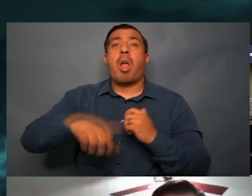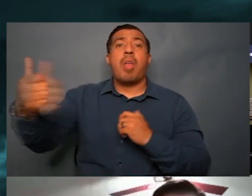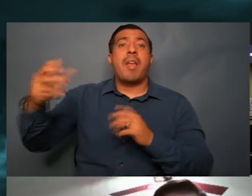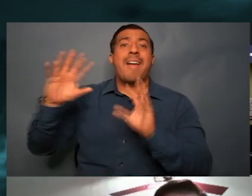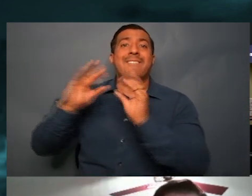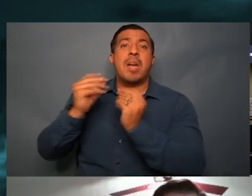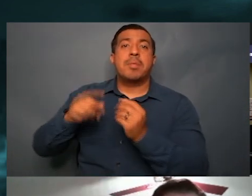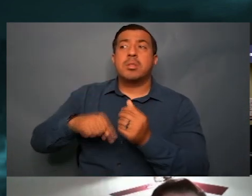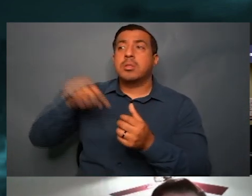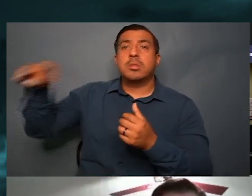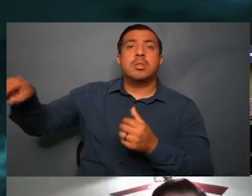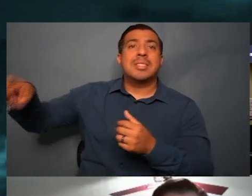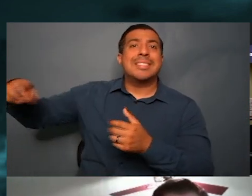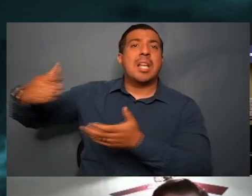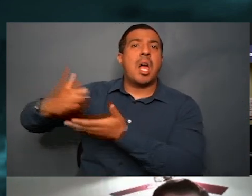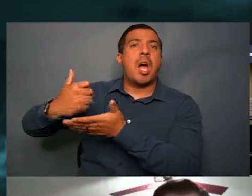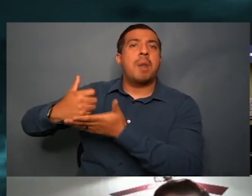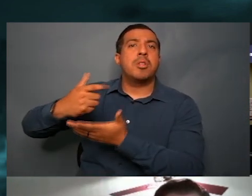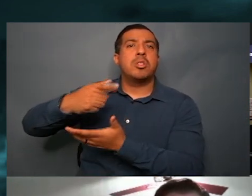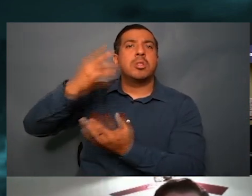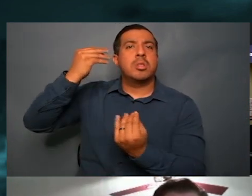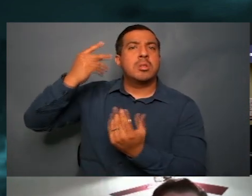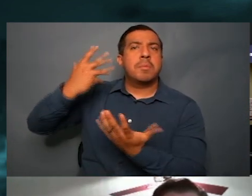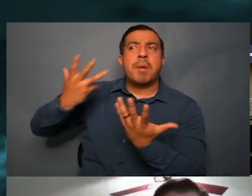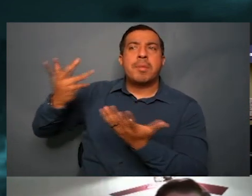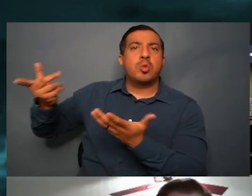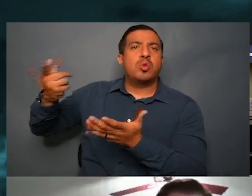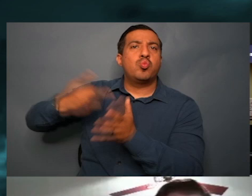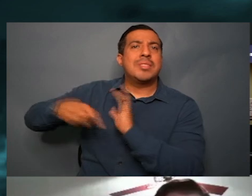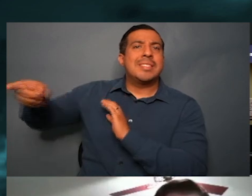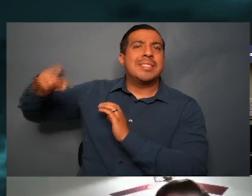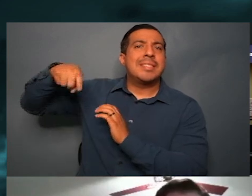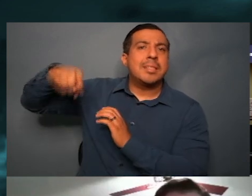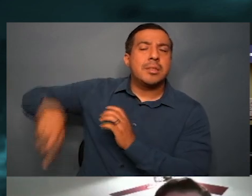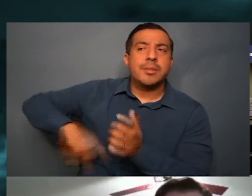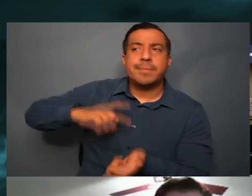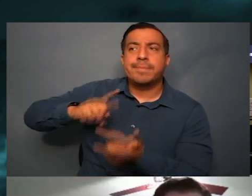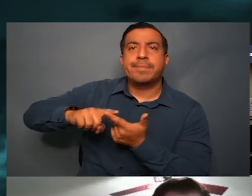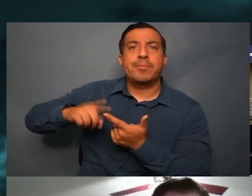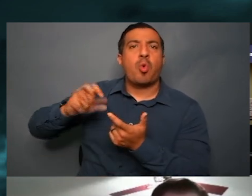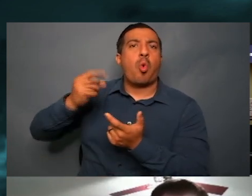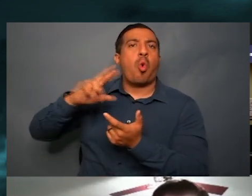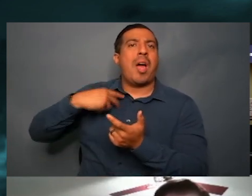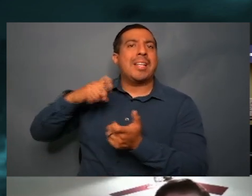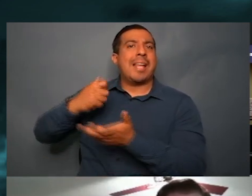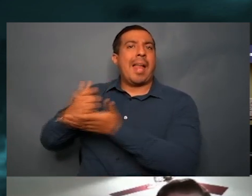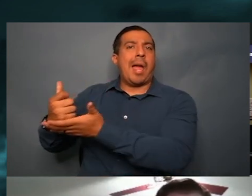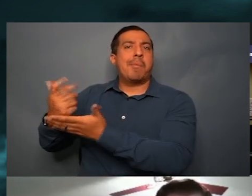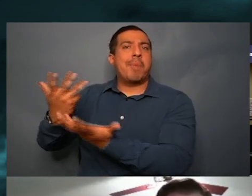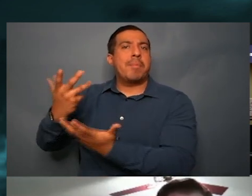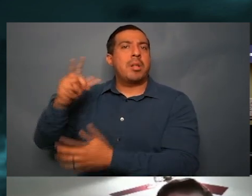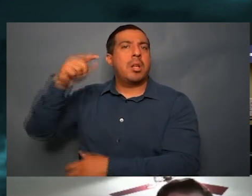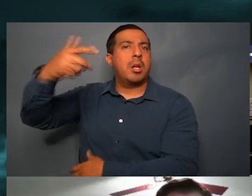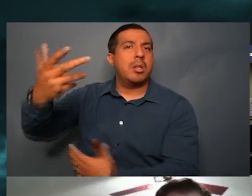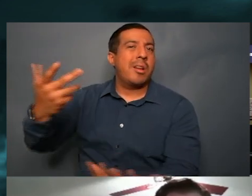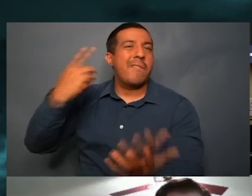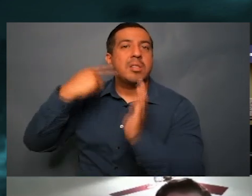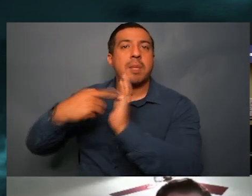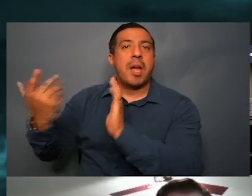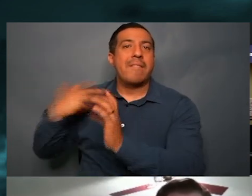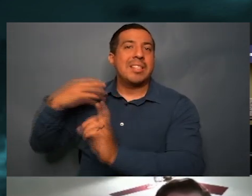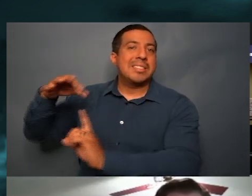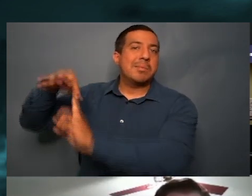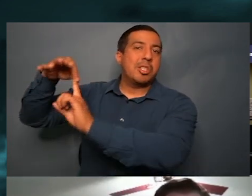help. Think about what that person might need, or you might, have to help them with, especially if they have some kind of special